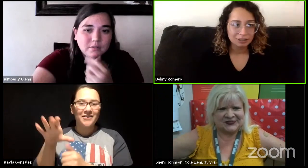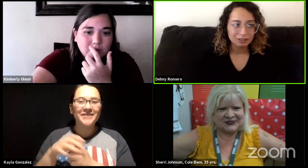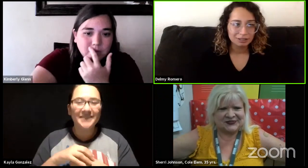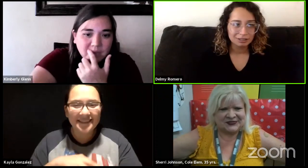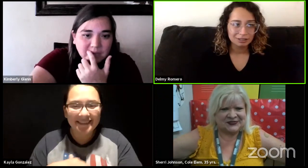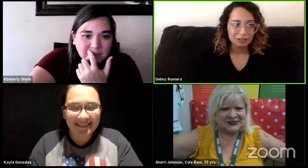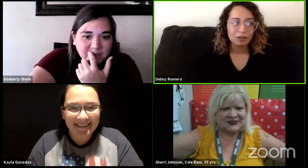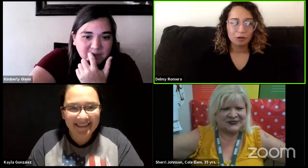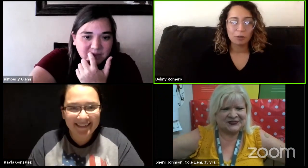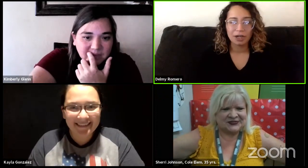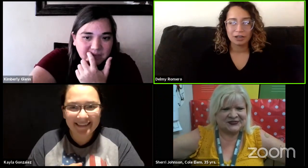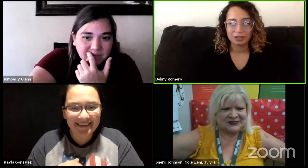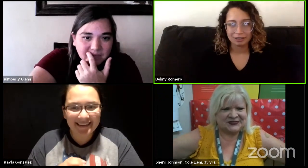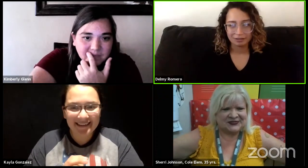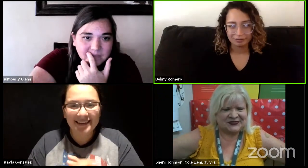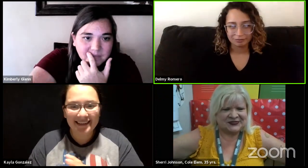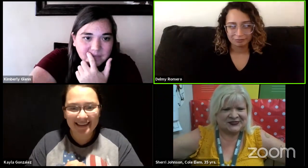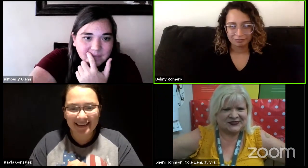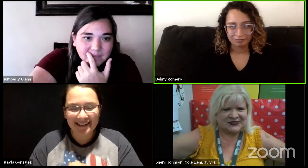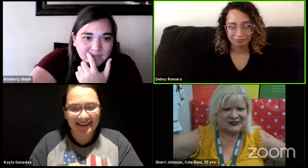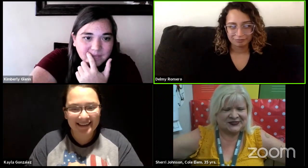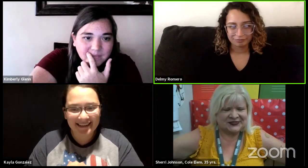sports for 100.